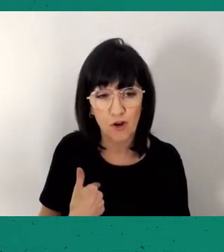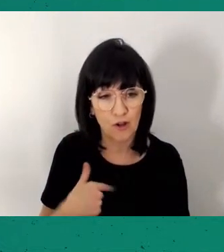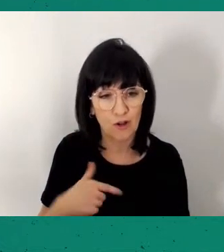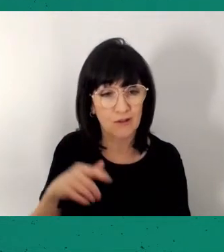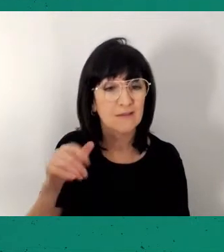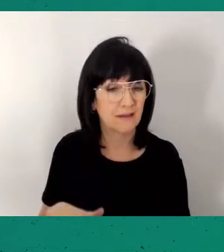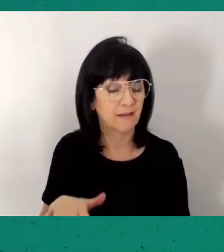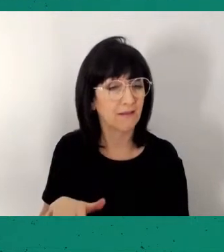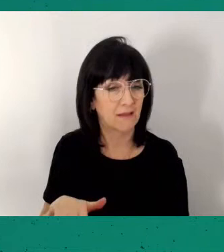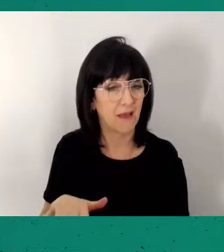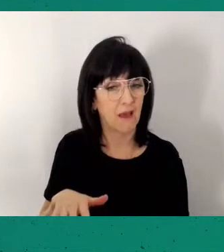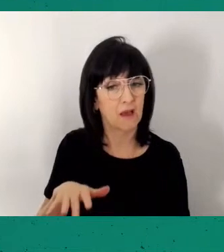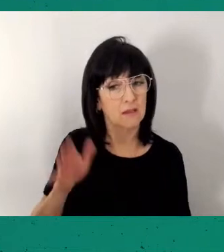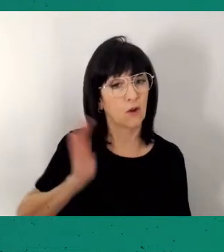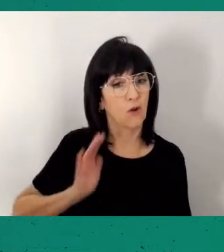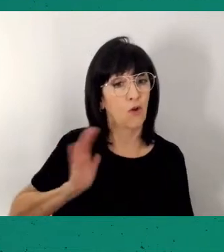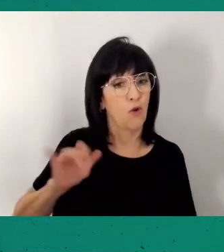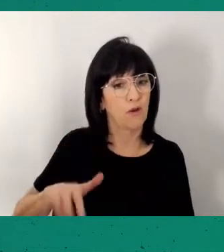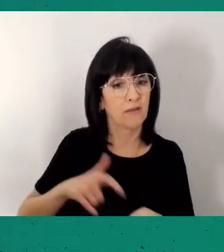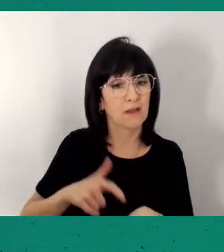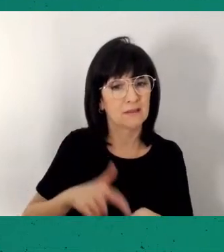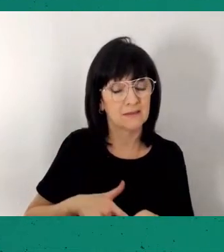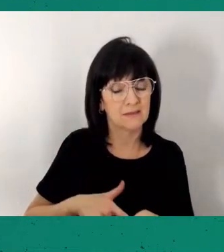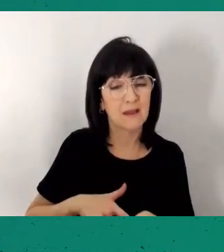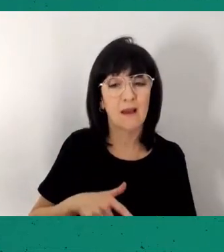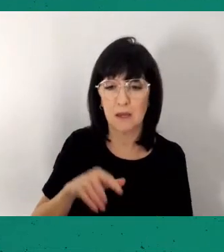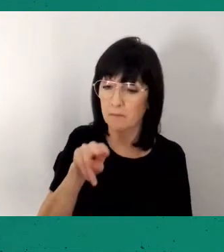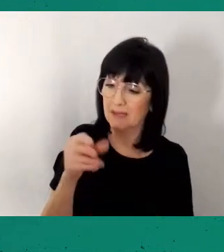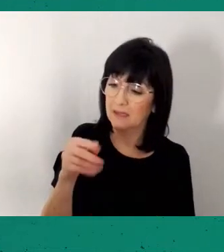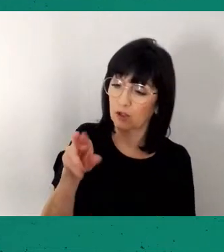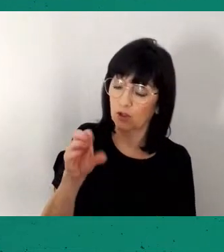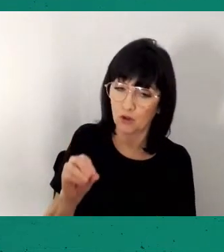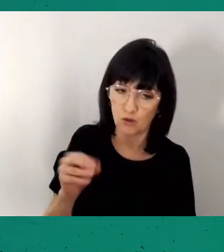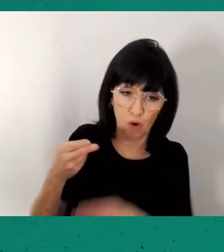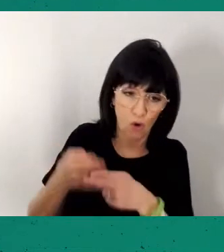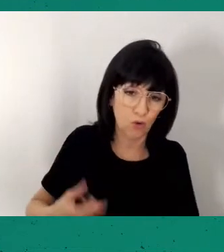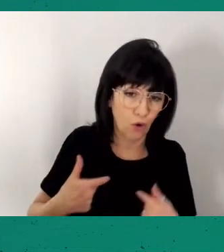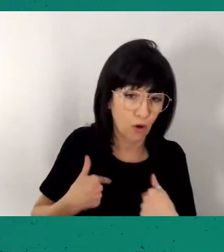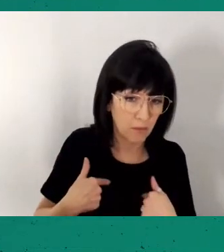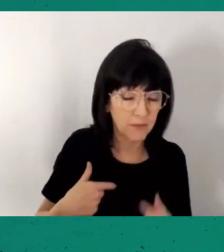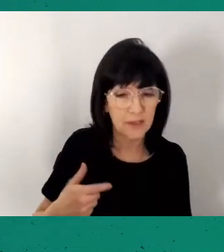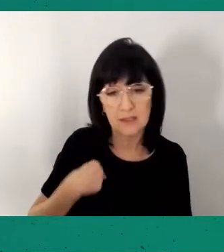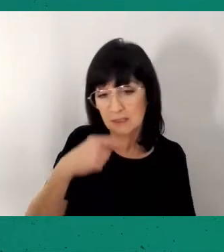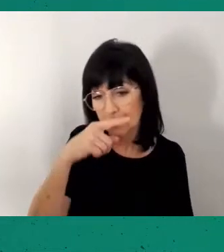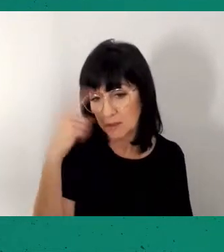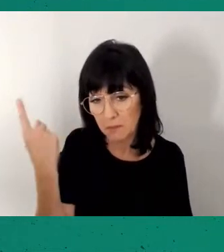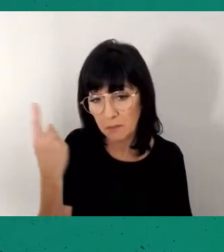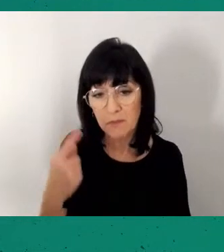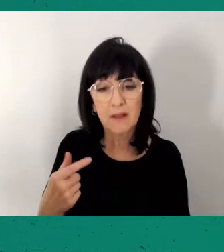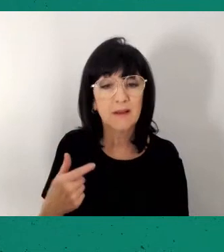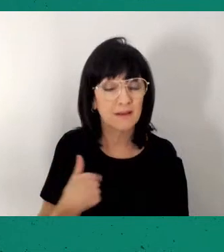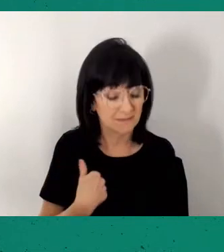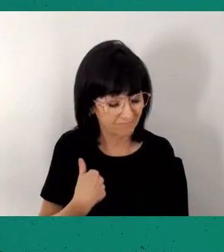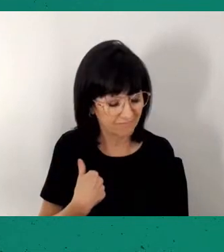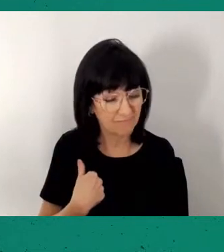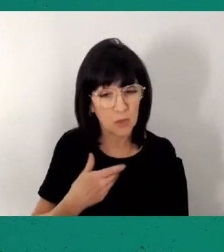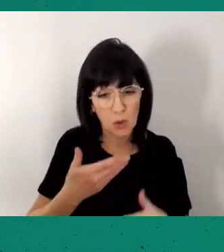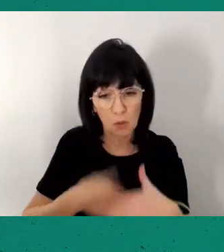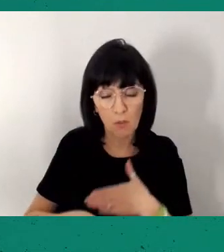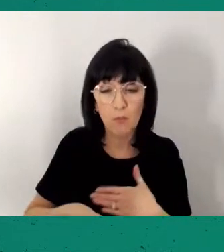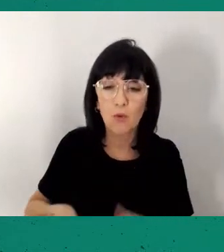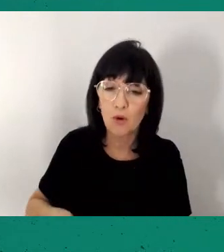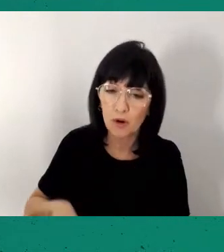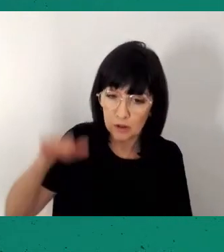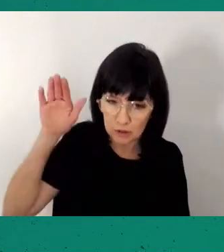a Negro, as a Black, as an African American, who was born, bred, christened, and wed in